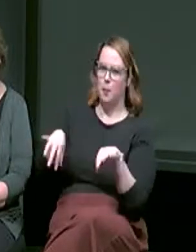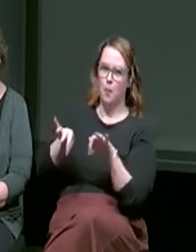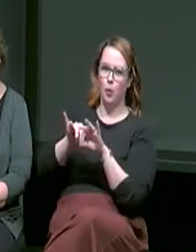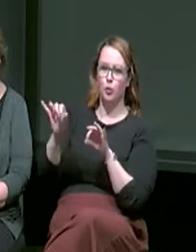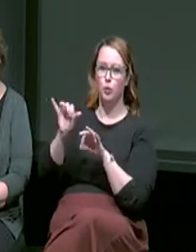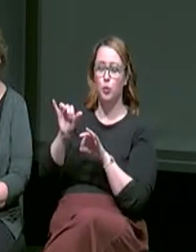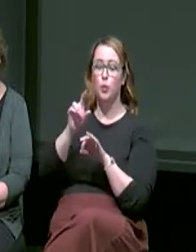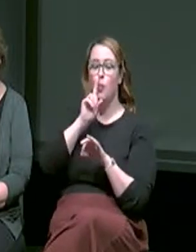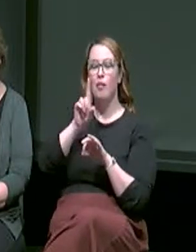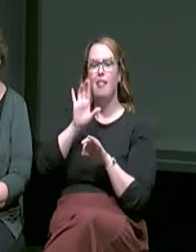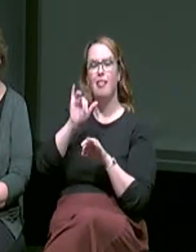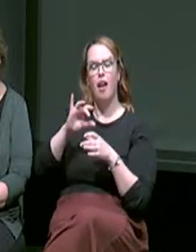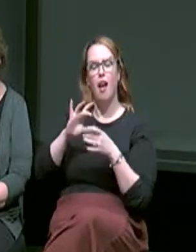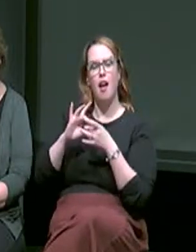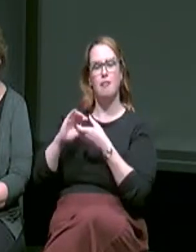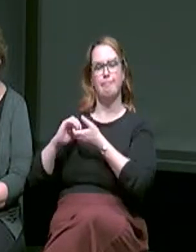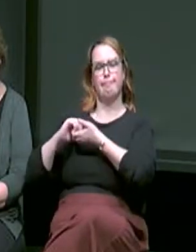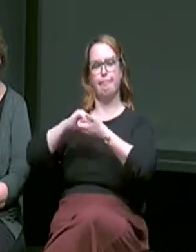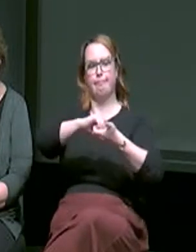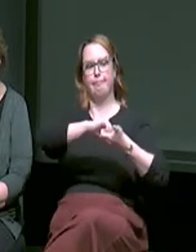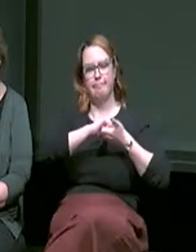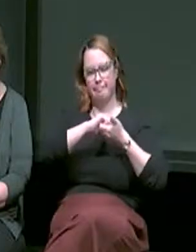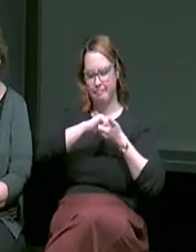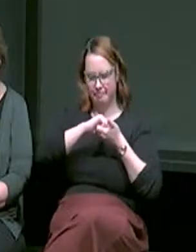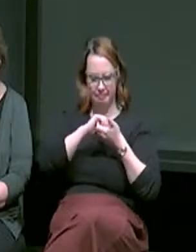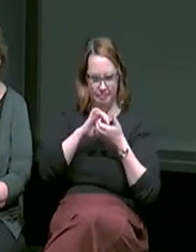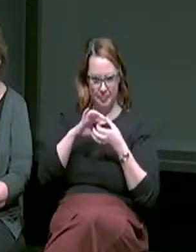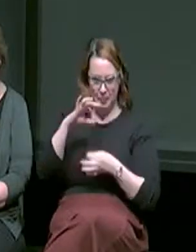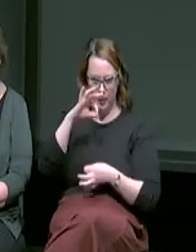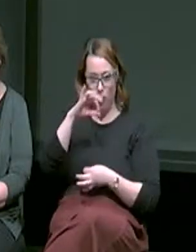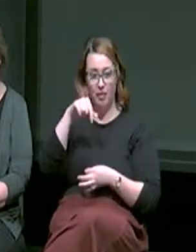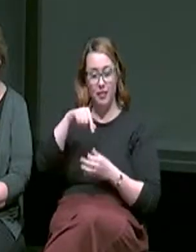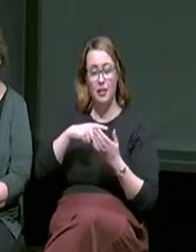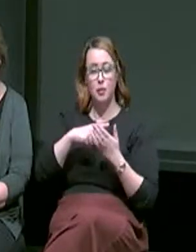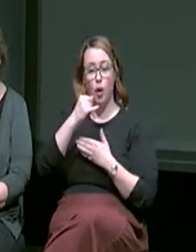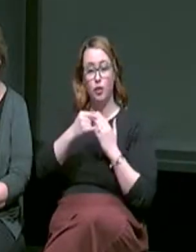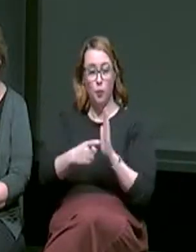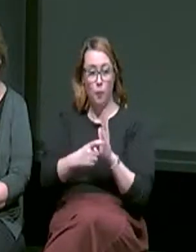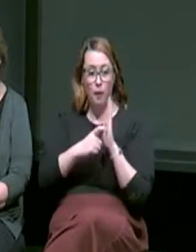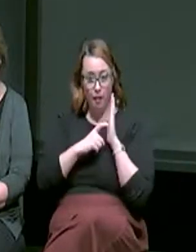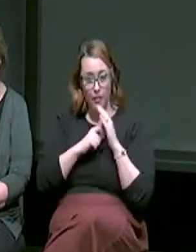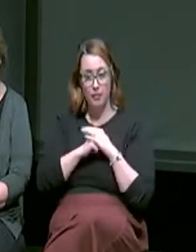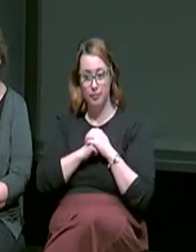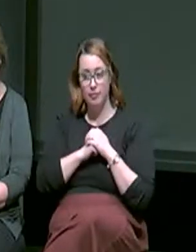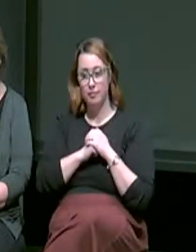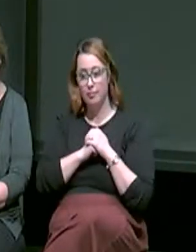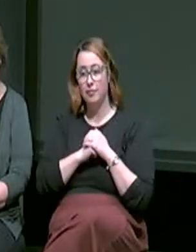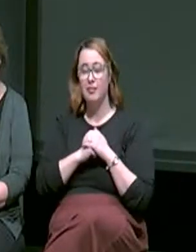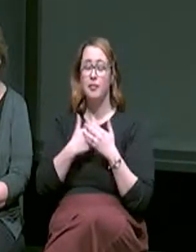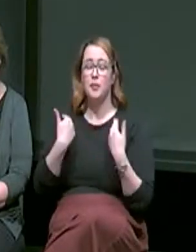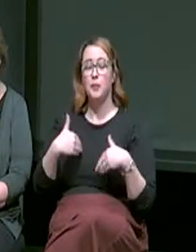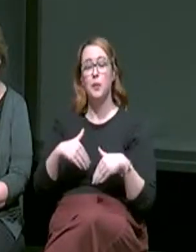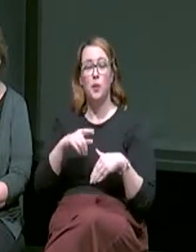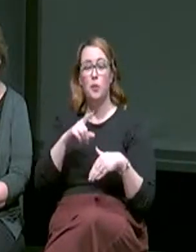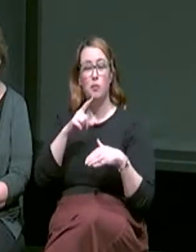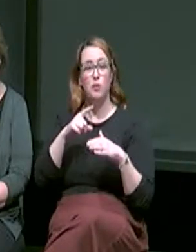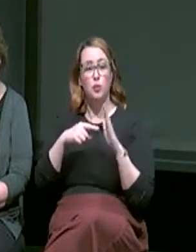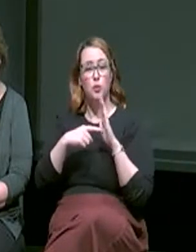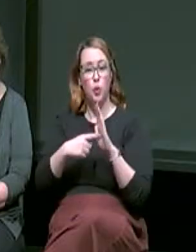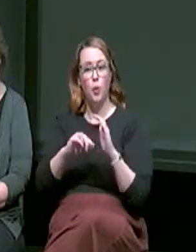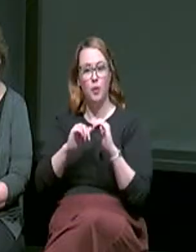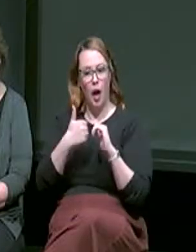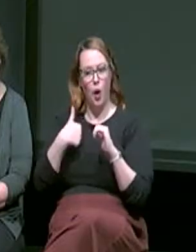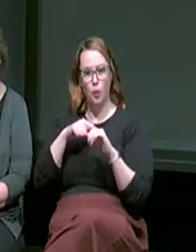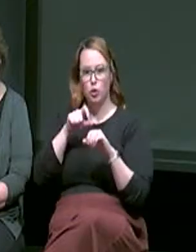the collaborative spirit that this project requires and shows, I think, is an indication of how we